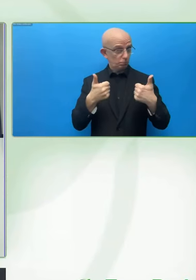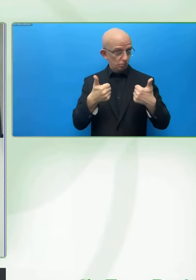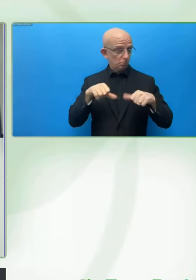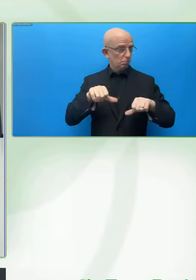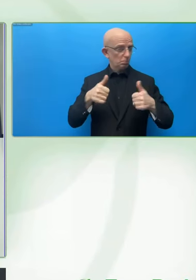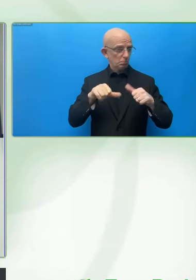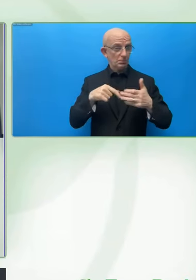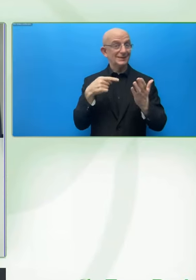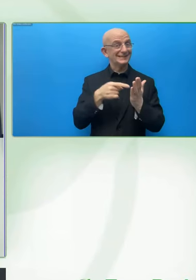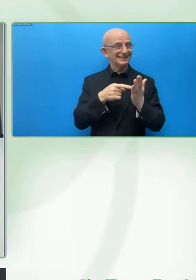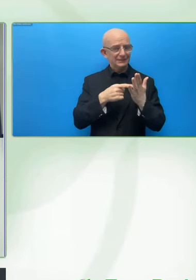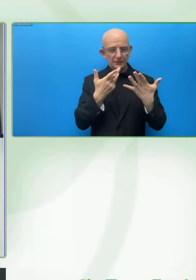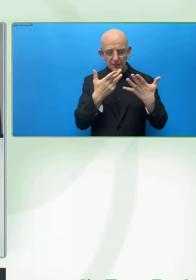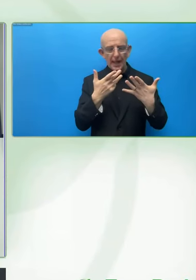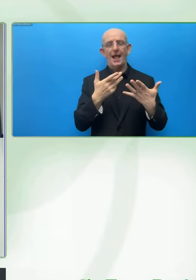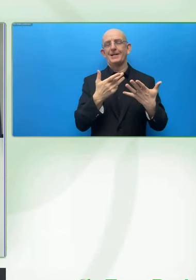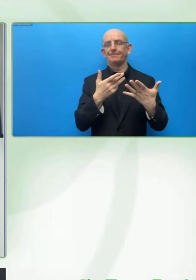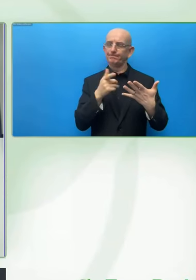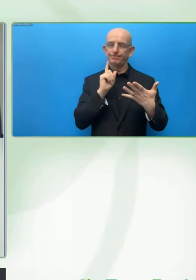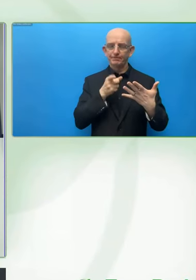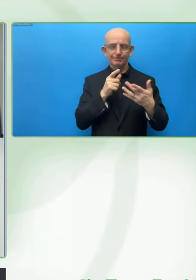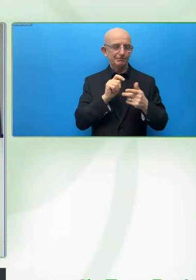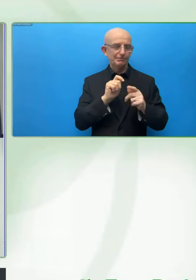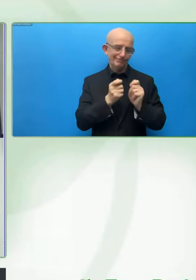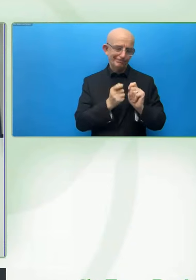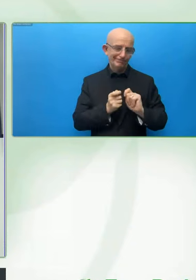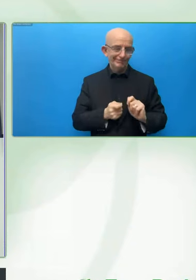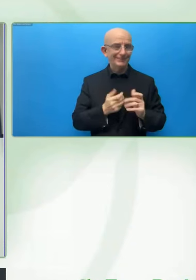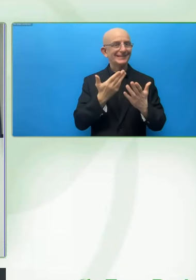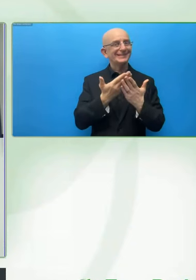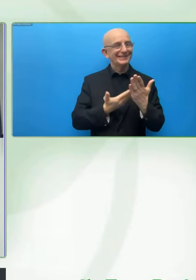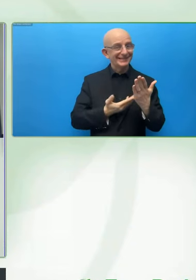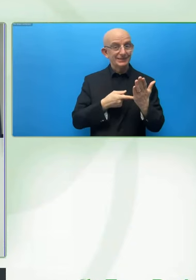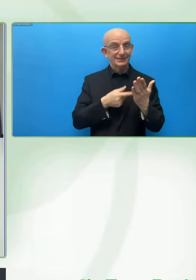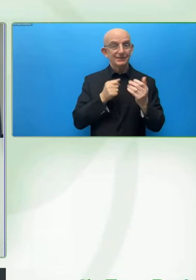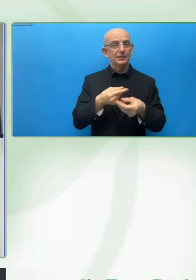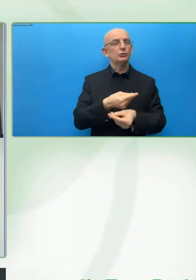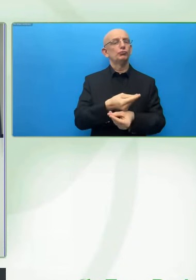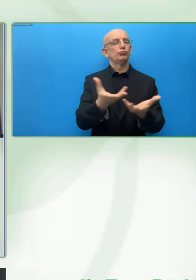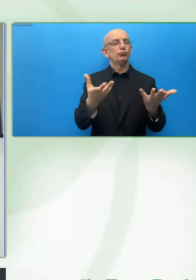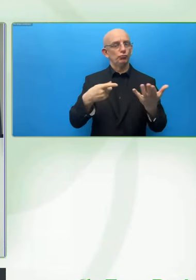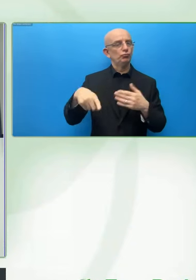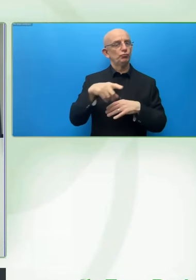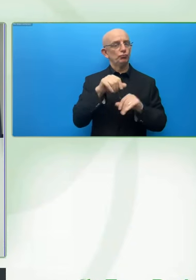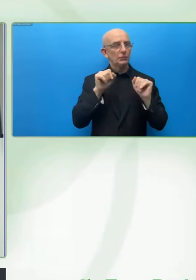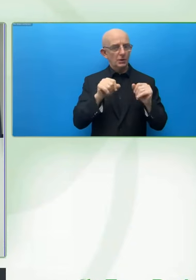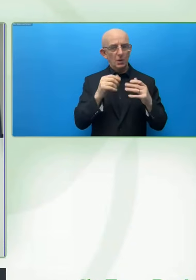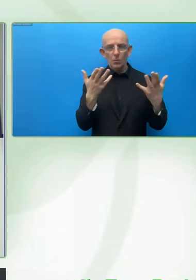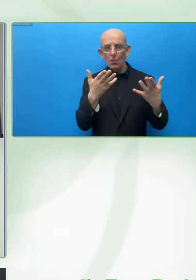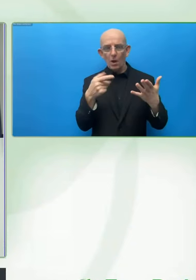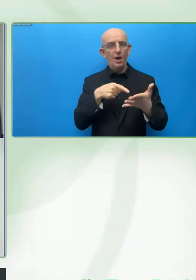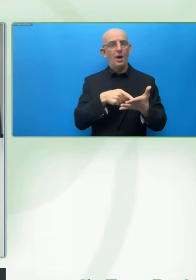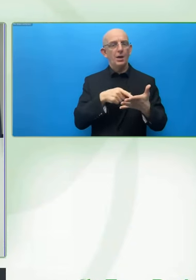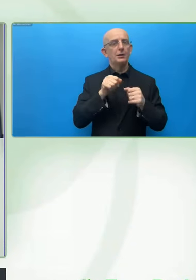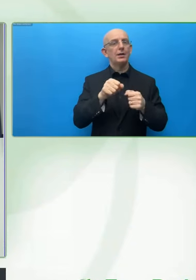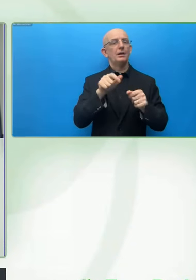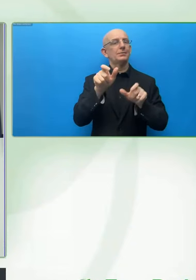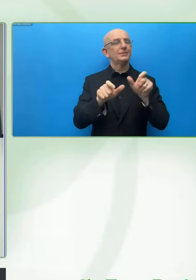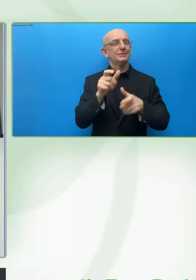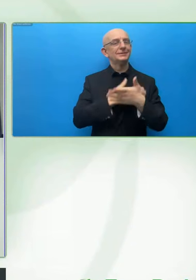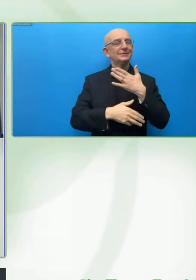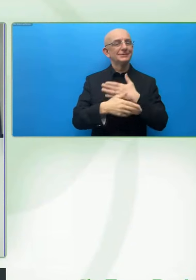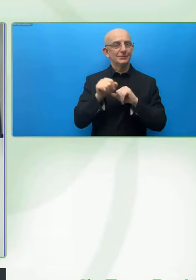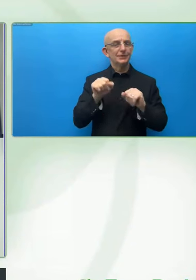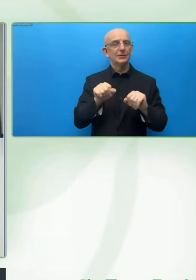of the free movement of persons with disabilities, and if we identify such a possible gaps,